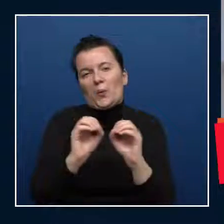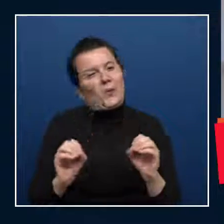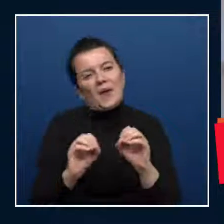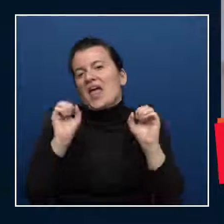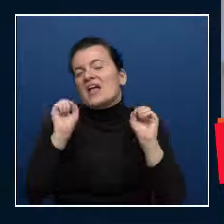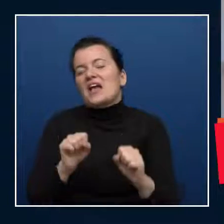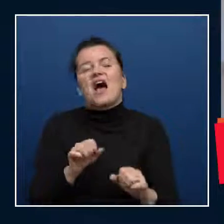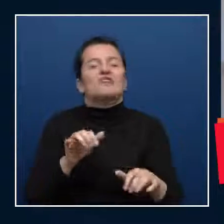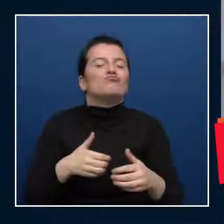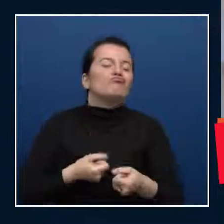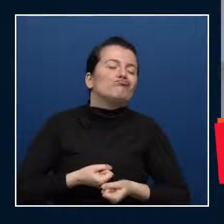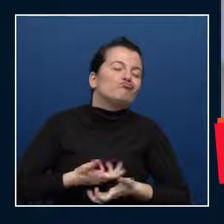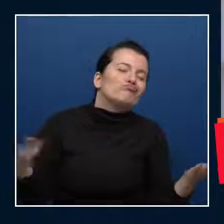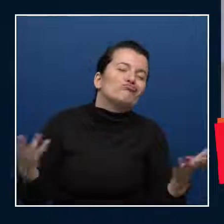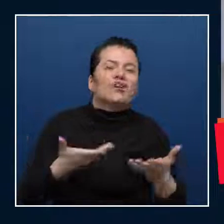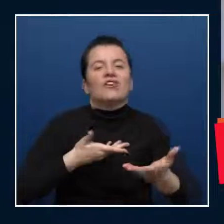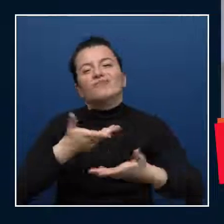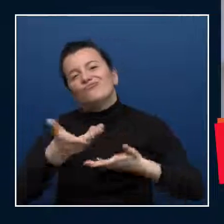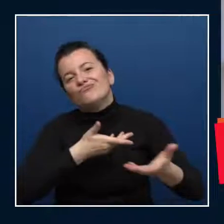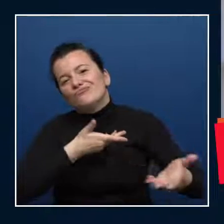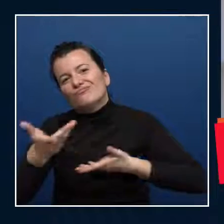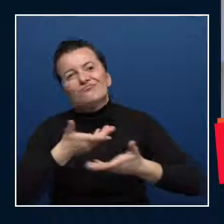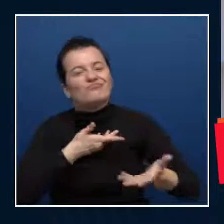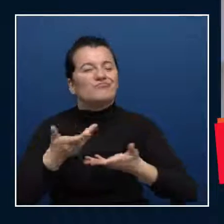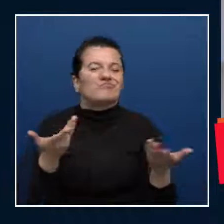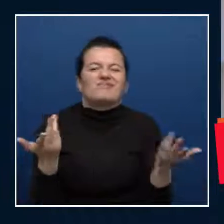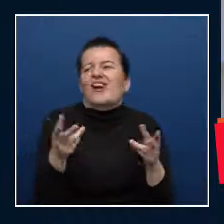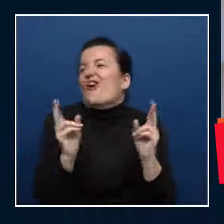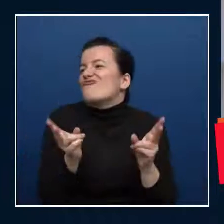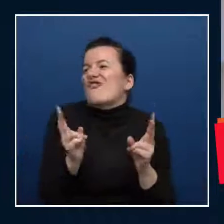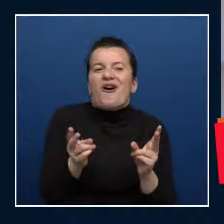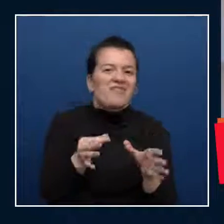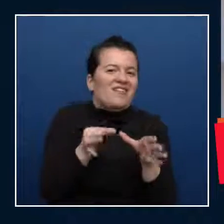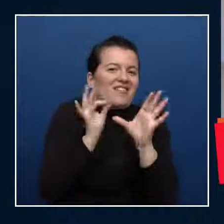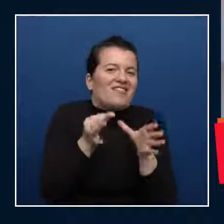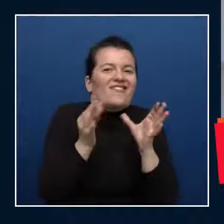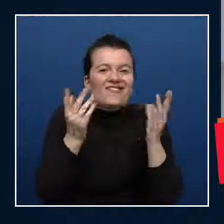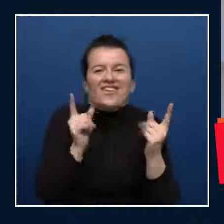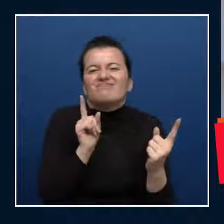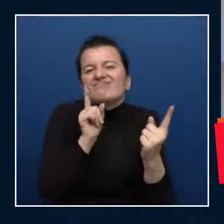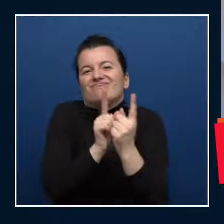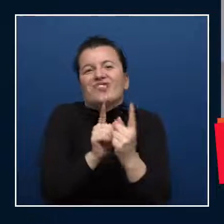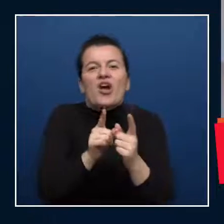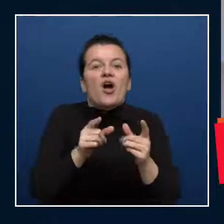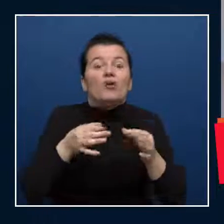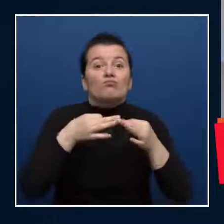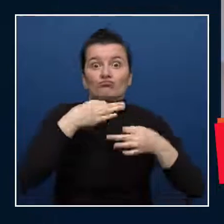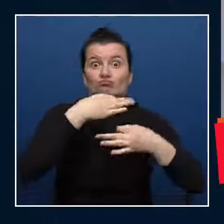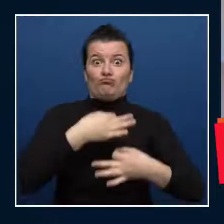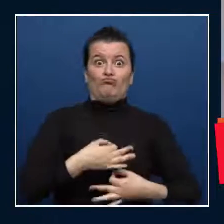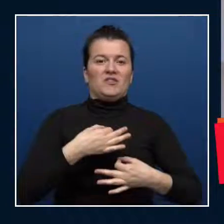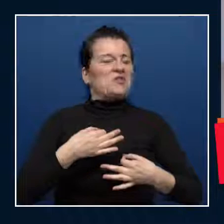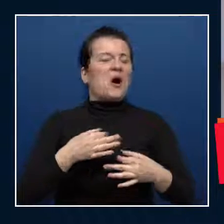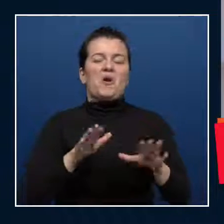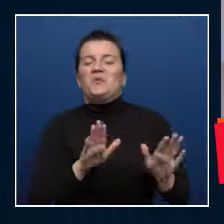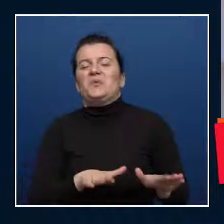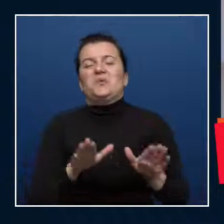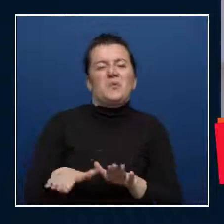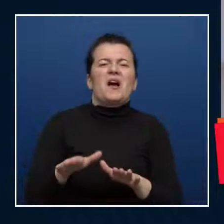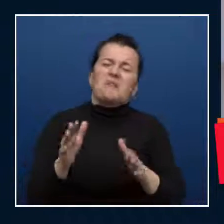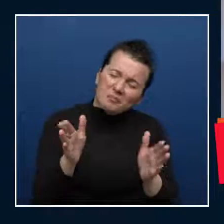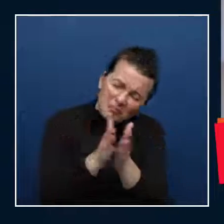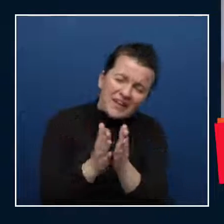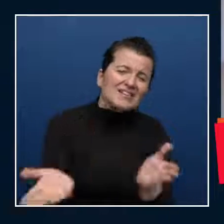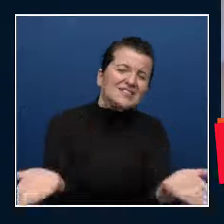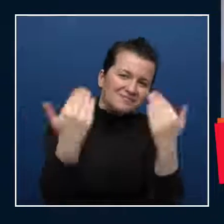get together as you would have after a normal meetup, informal. So please join in. We would like to see you there. Next week,